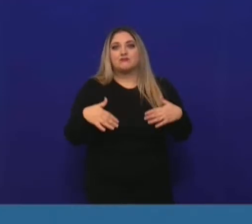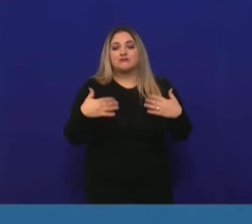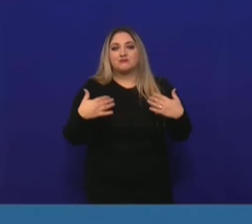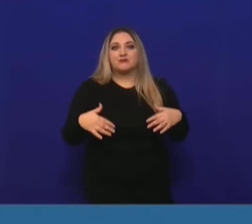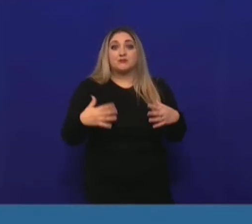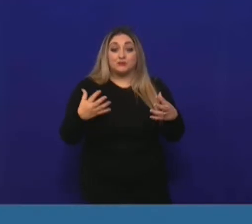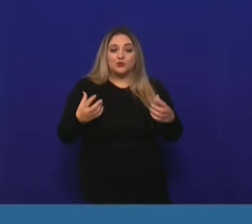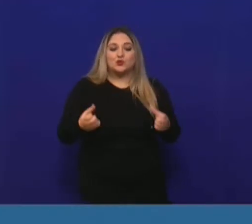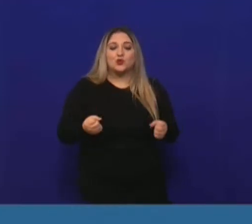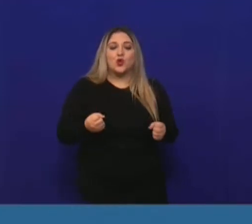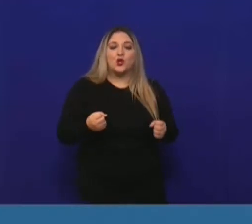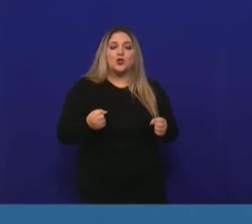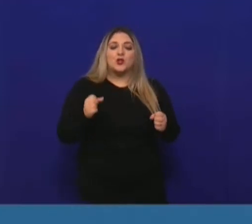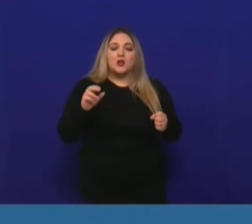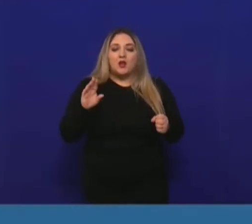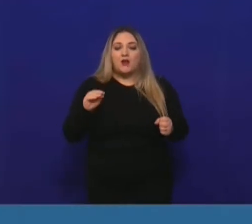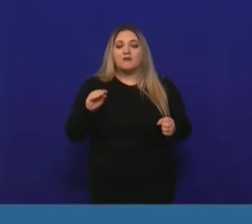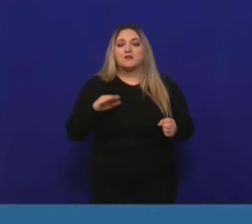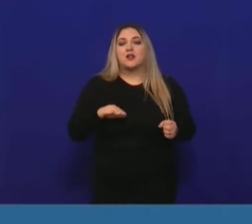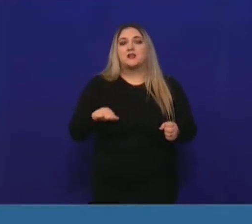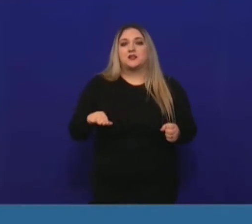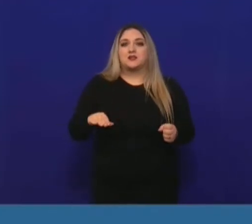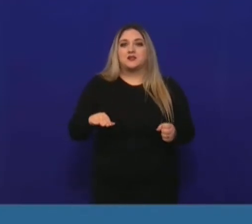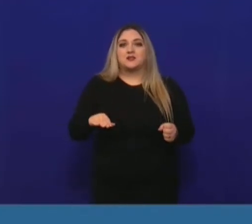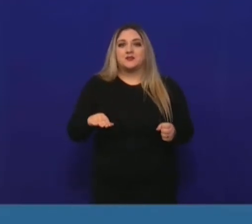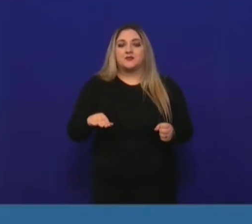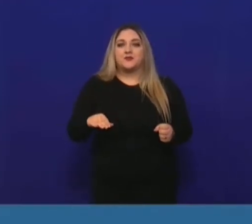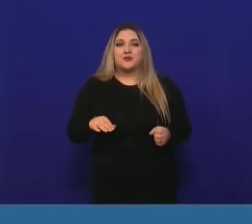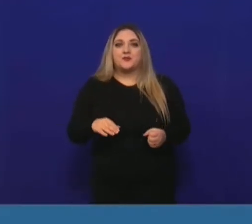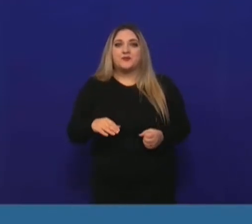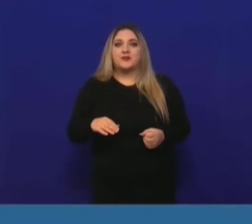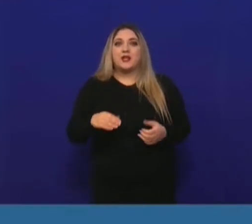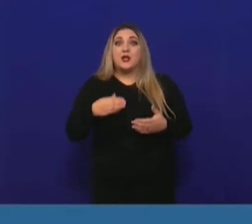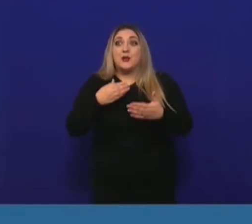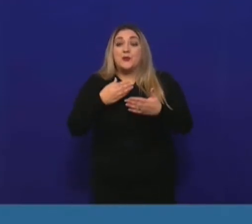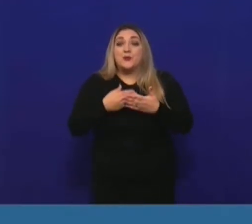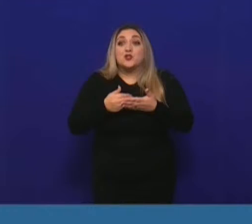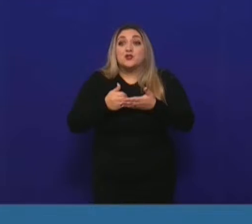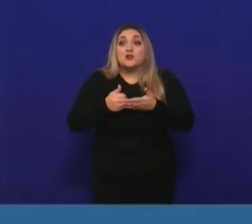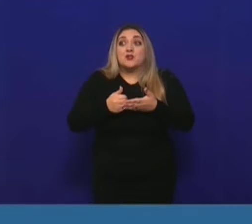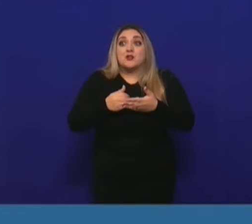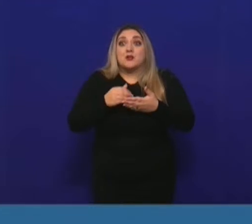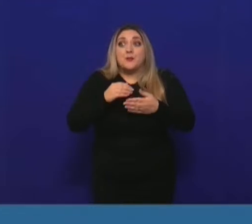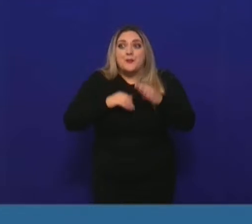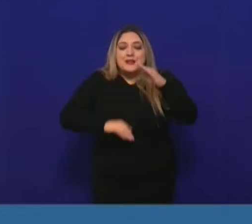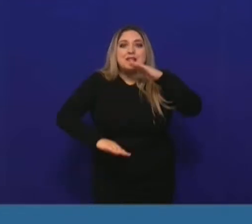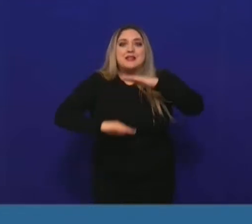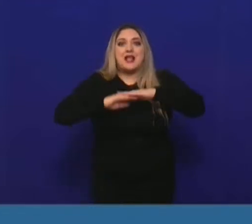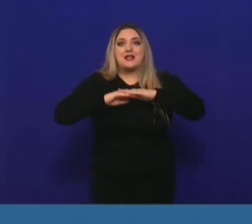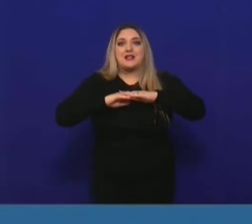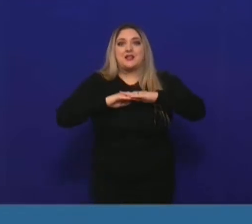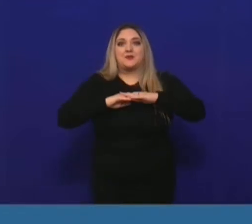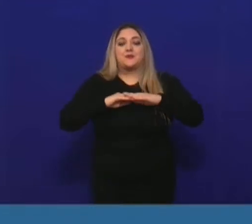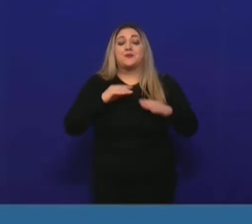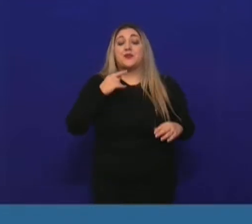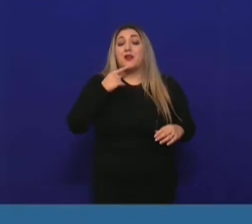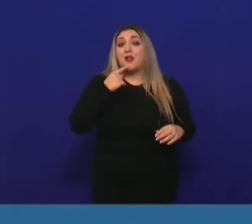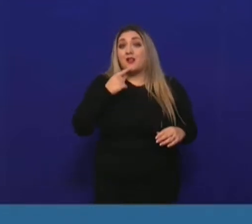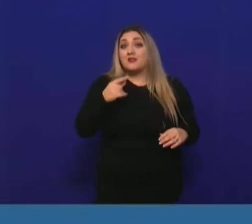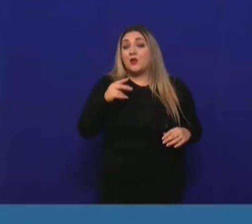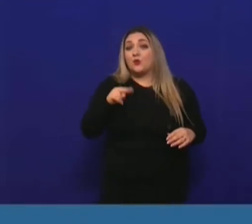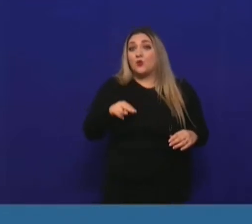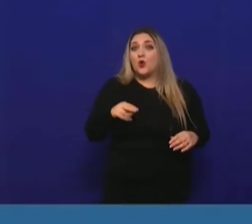għandna wkoll contracted out ukoll services. Biex ikollna żgur l-għajnuna, anka semmejna l-iskejjel ukoll għandna numru